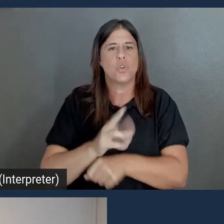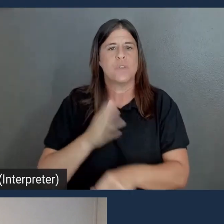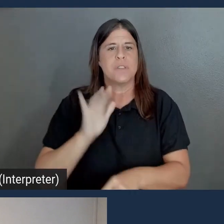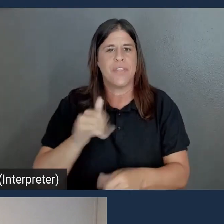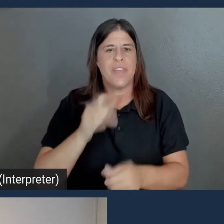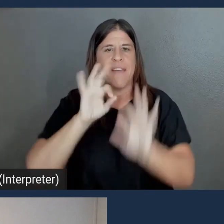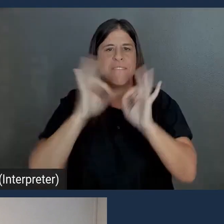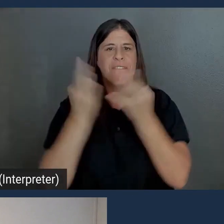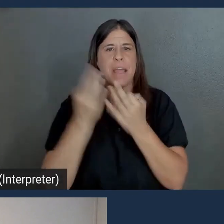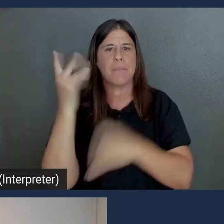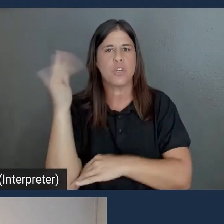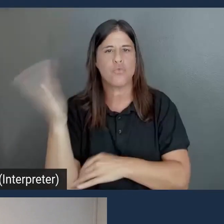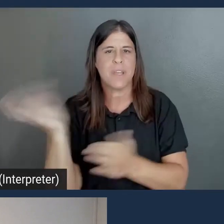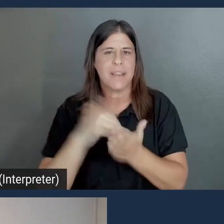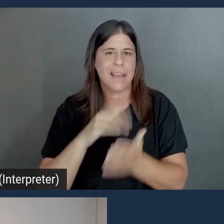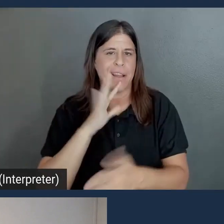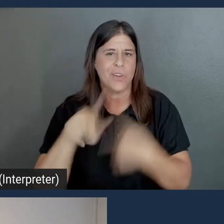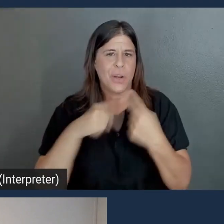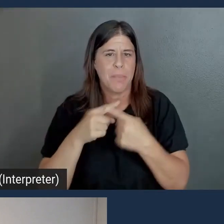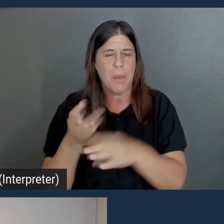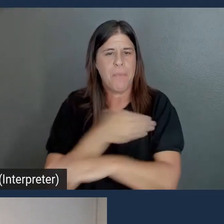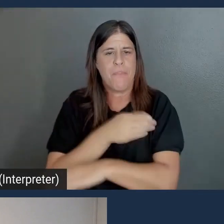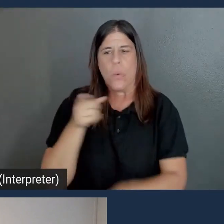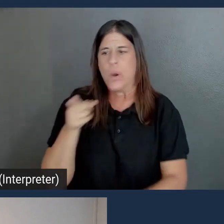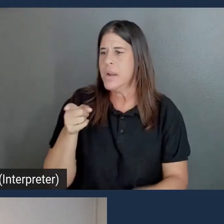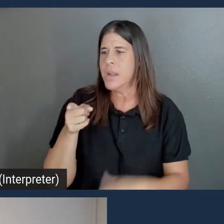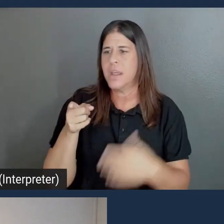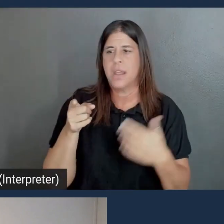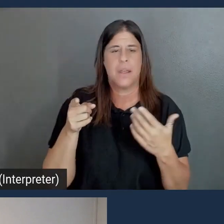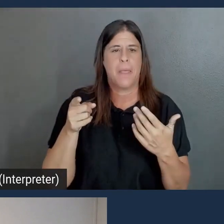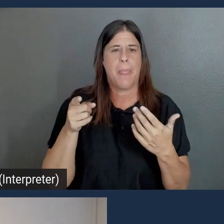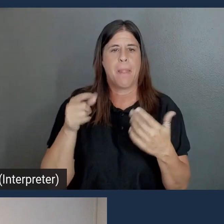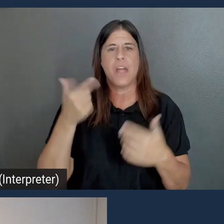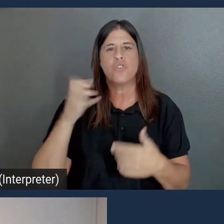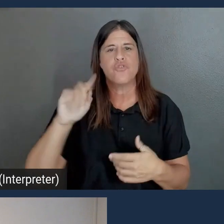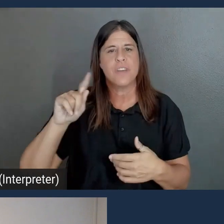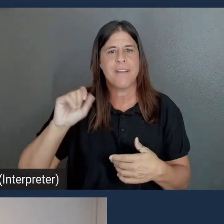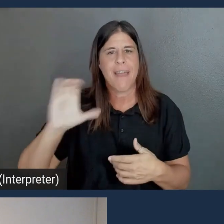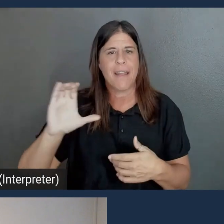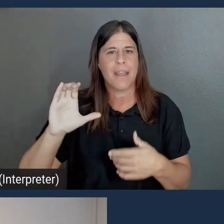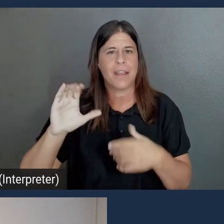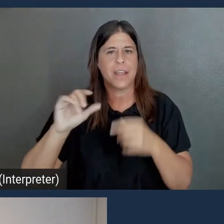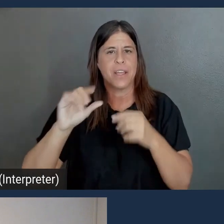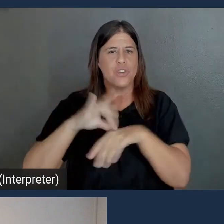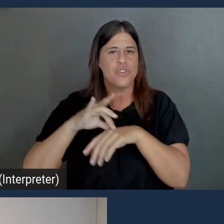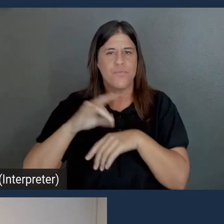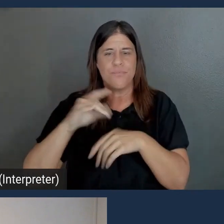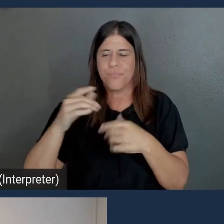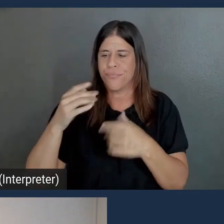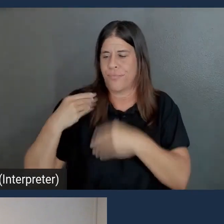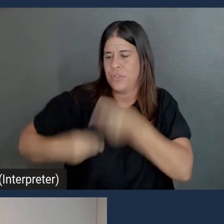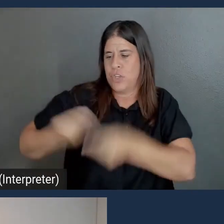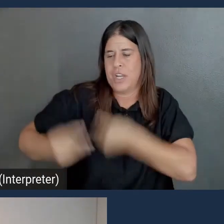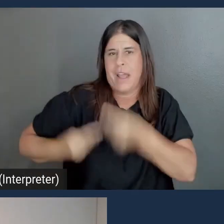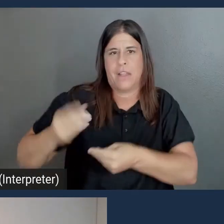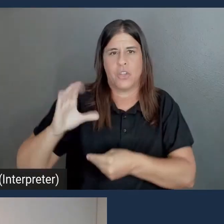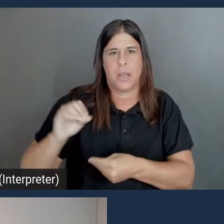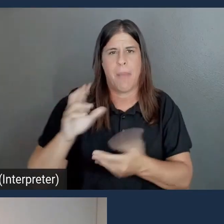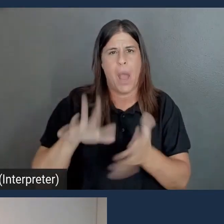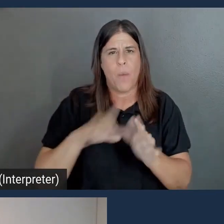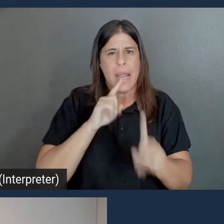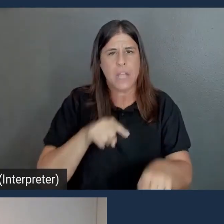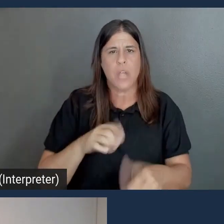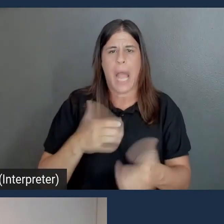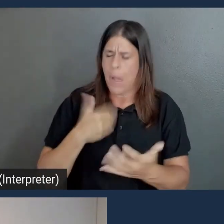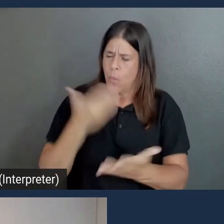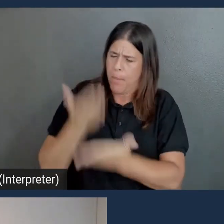tree example I was talking about previously. It was a genetic genealogy company, and we wanted to be able to answer questions like, I want to prove that my